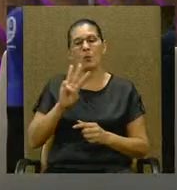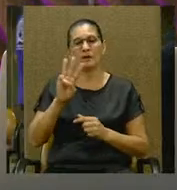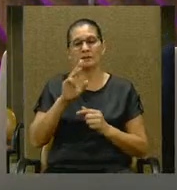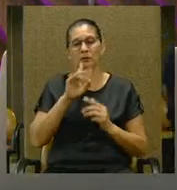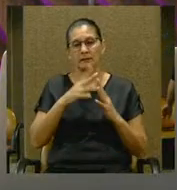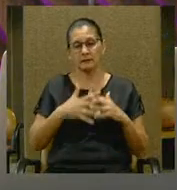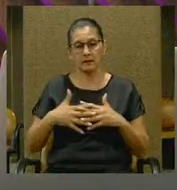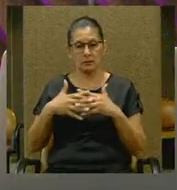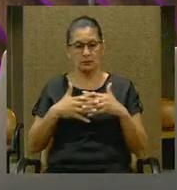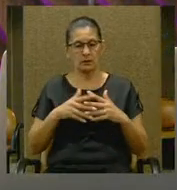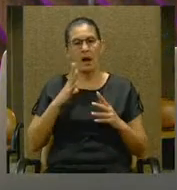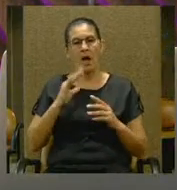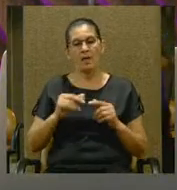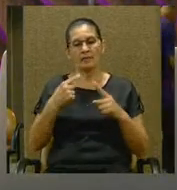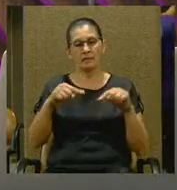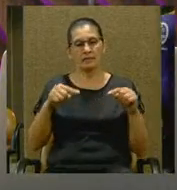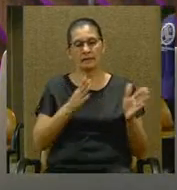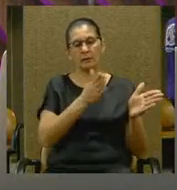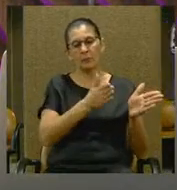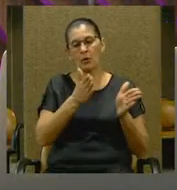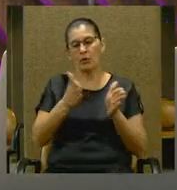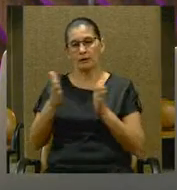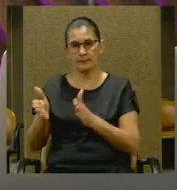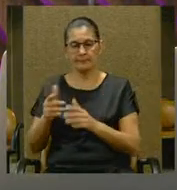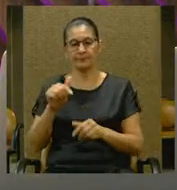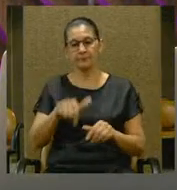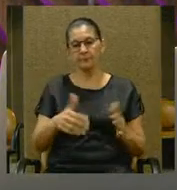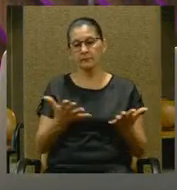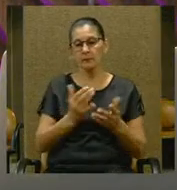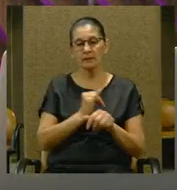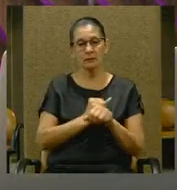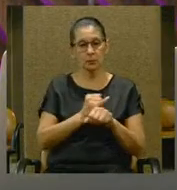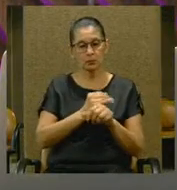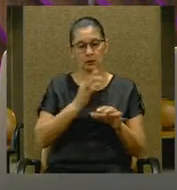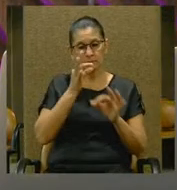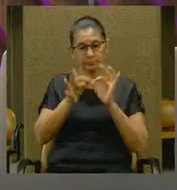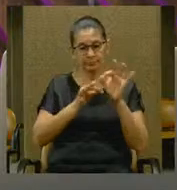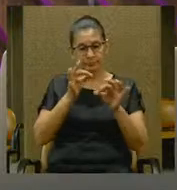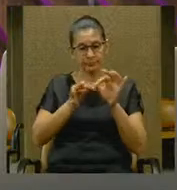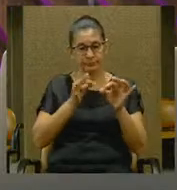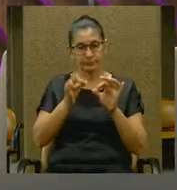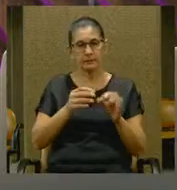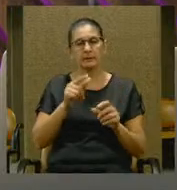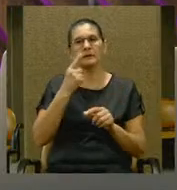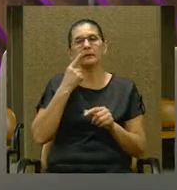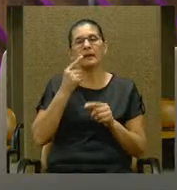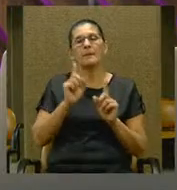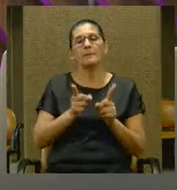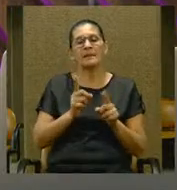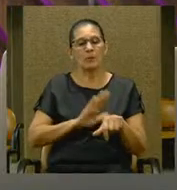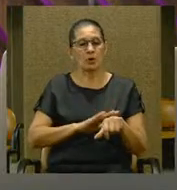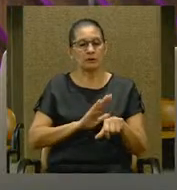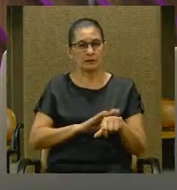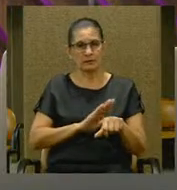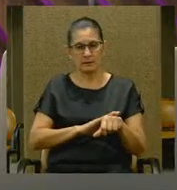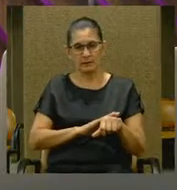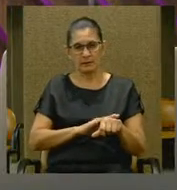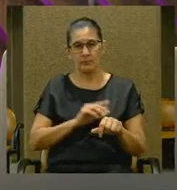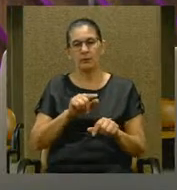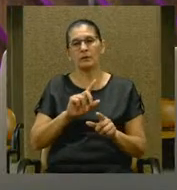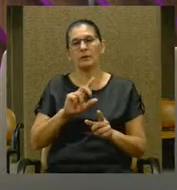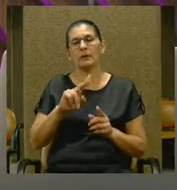Latin American issues, and it has different blocks. This first part will be the introduction. This event is